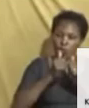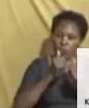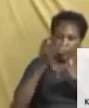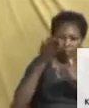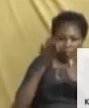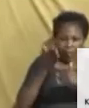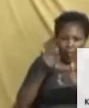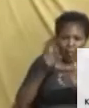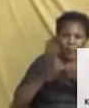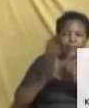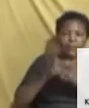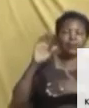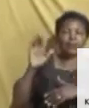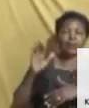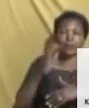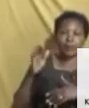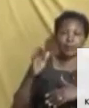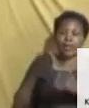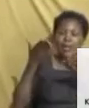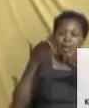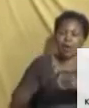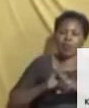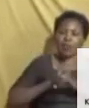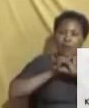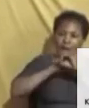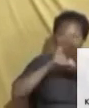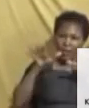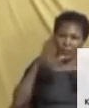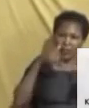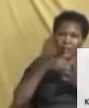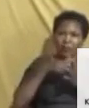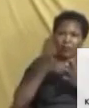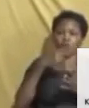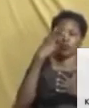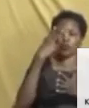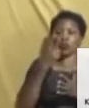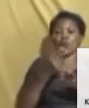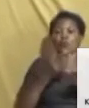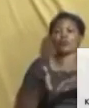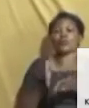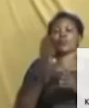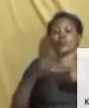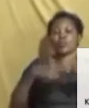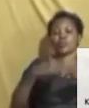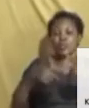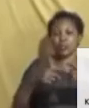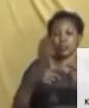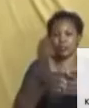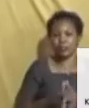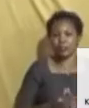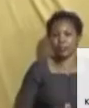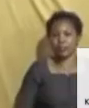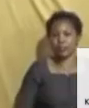Parliament. Hence, the clarity in those two initiation processes.